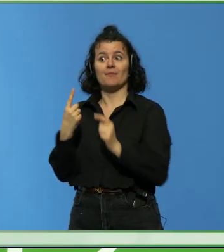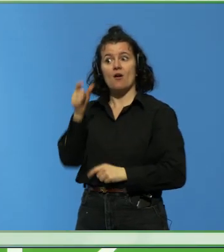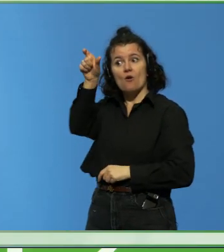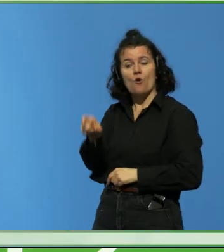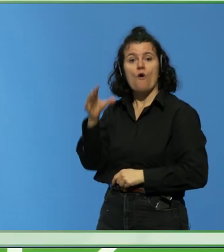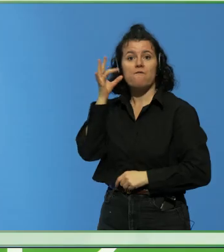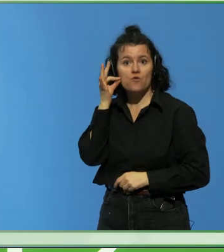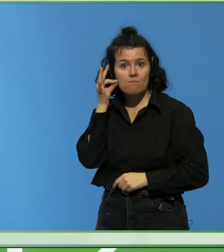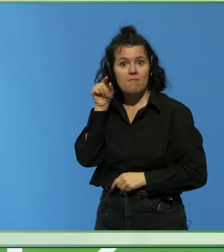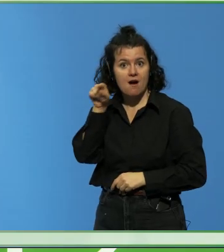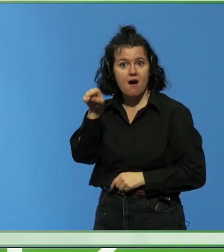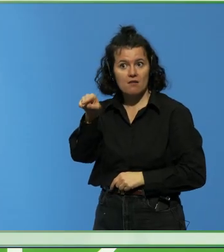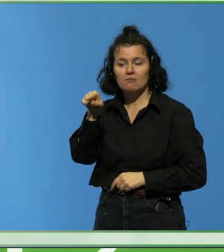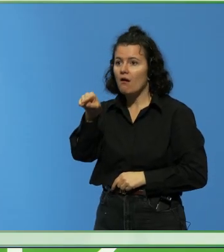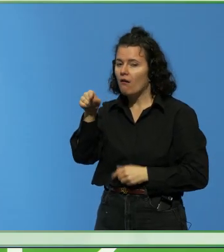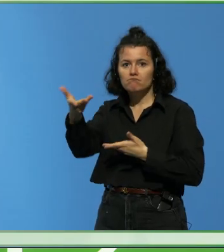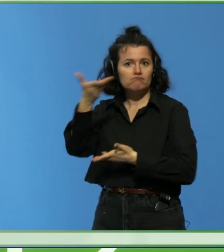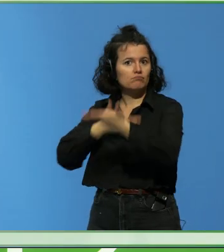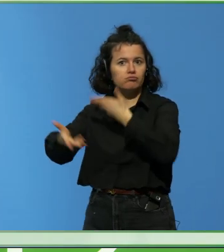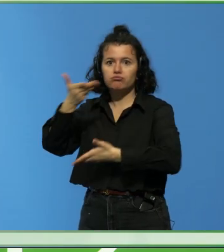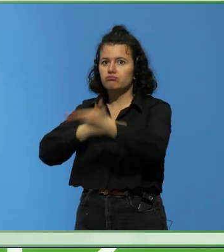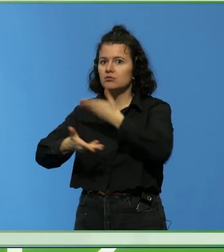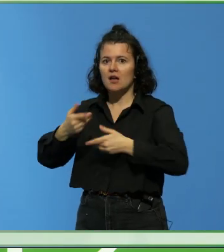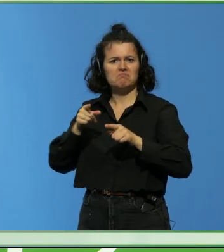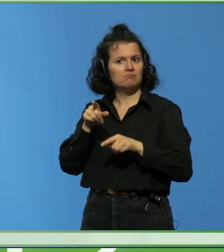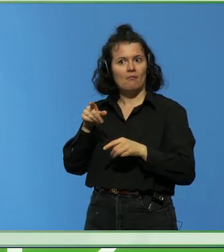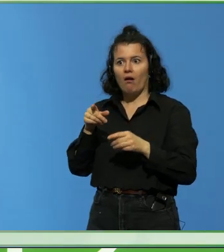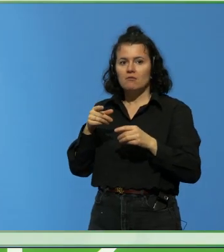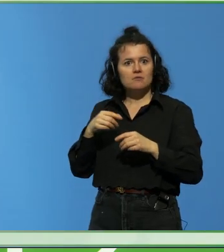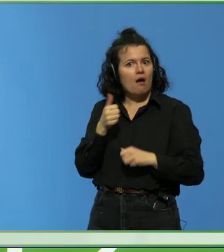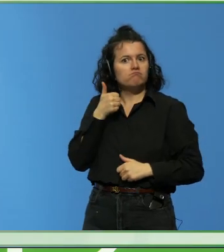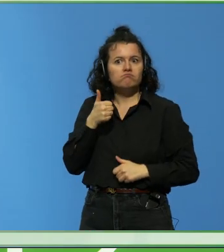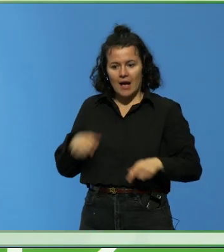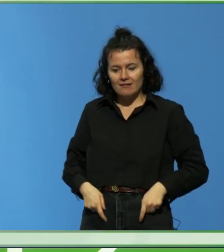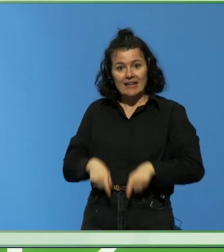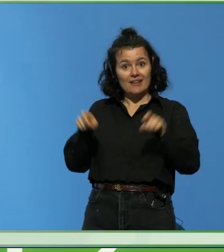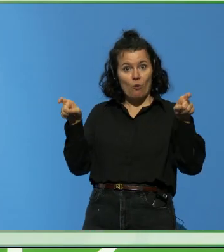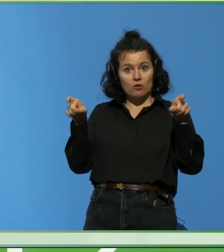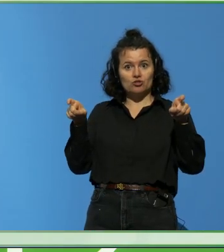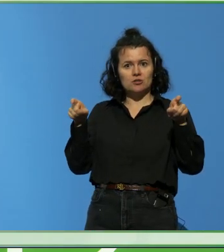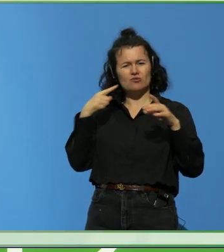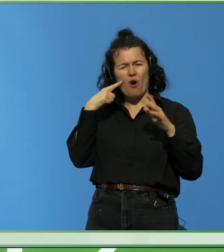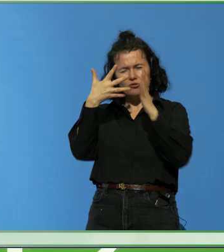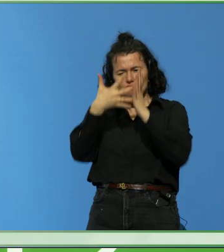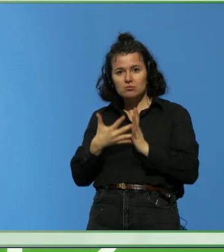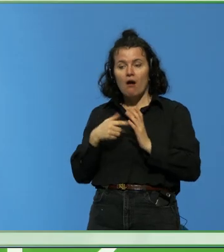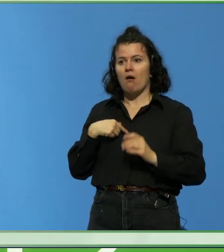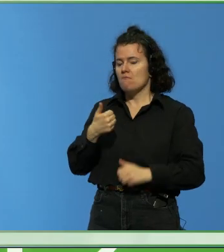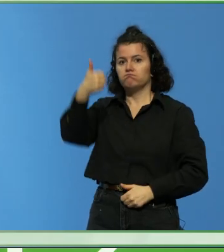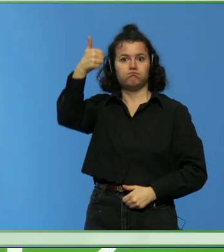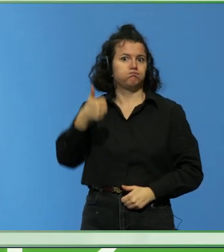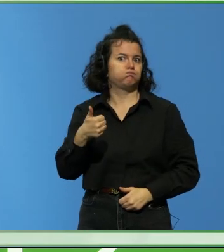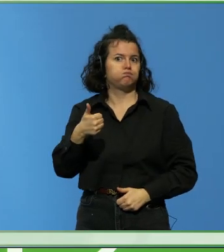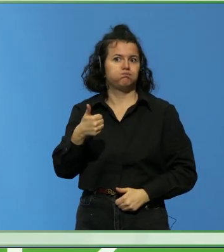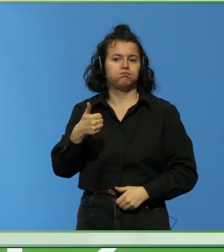was very satisfied with her gynecologist, because all through her pregnancy, she included the